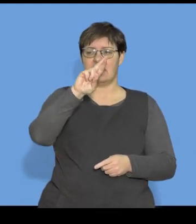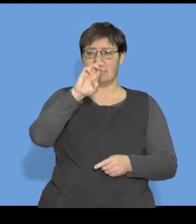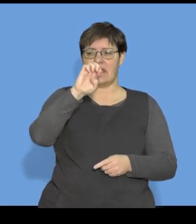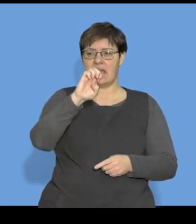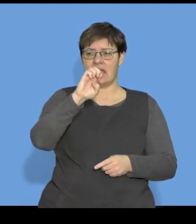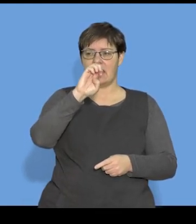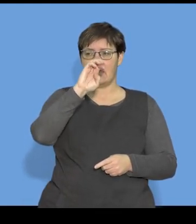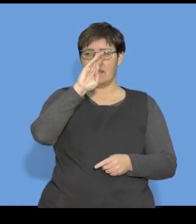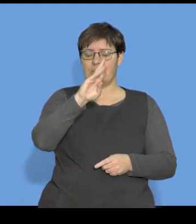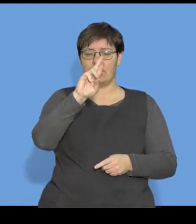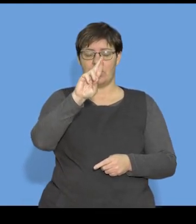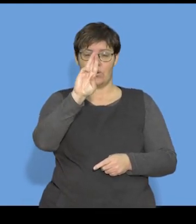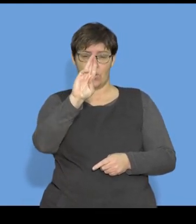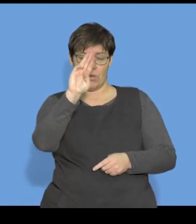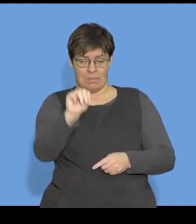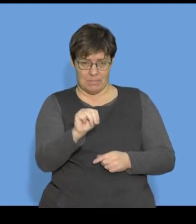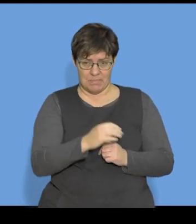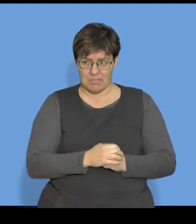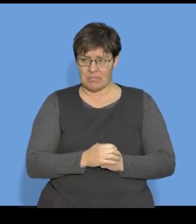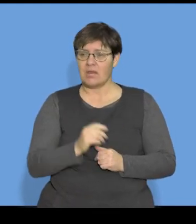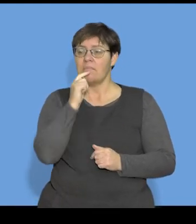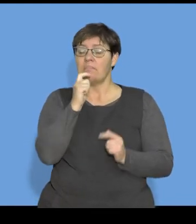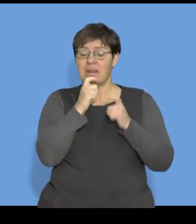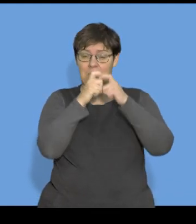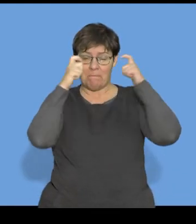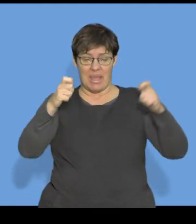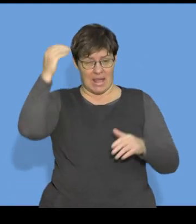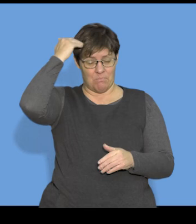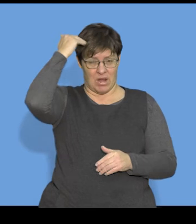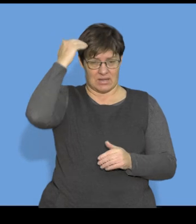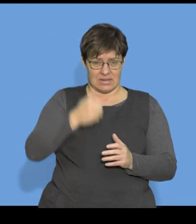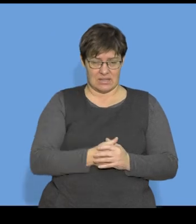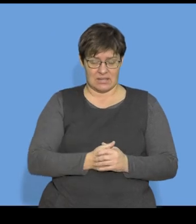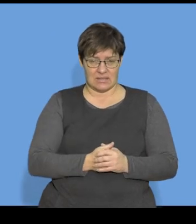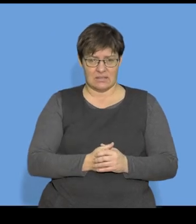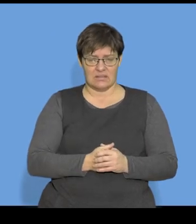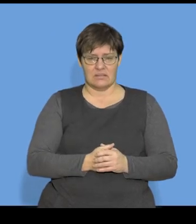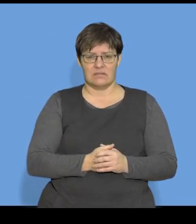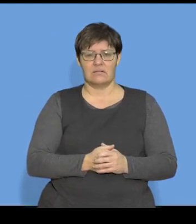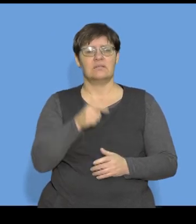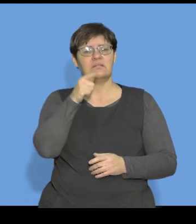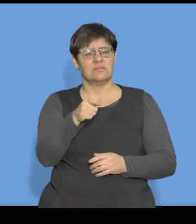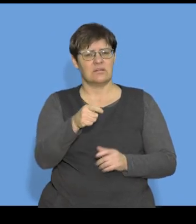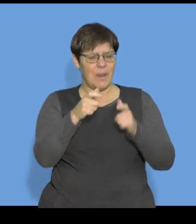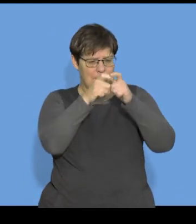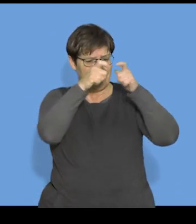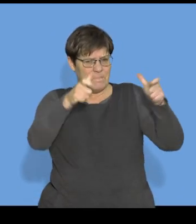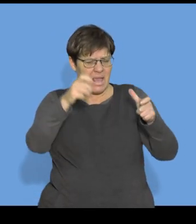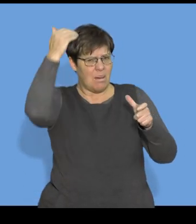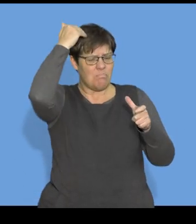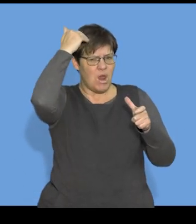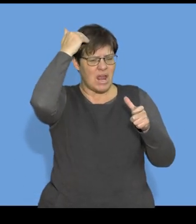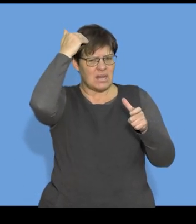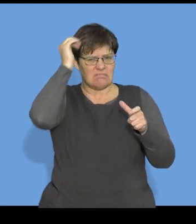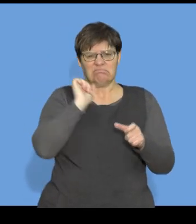cerebellum. This is what we're talking about, the biggest part of the brain. What is the function of this biggest part